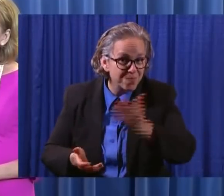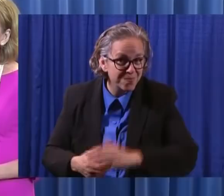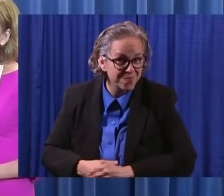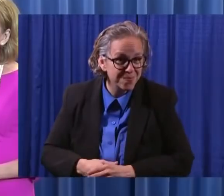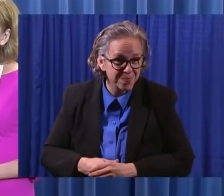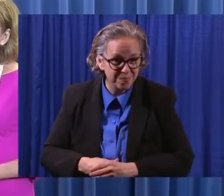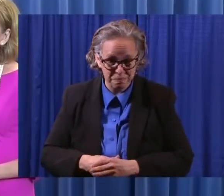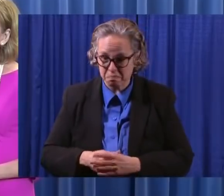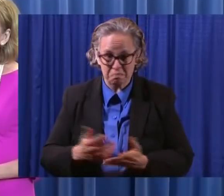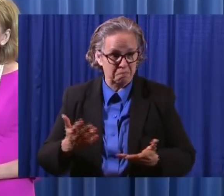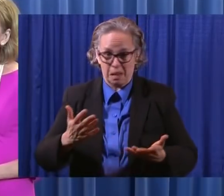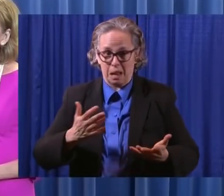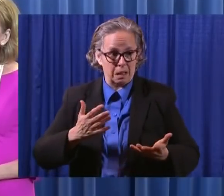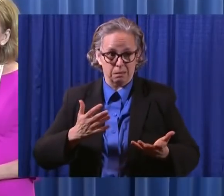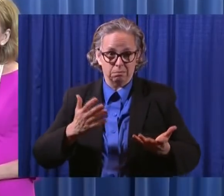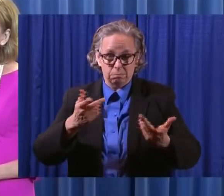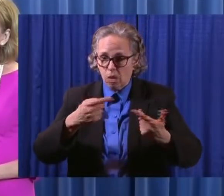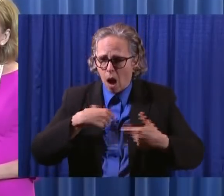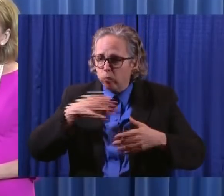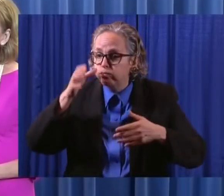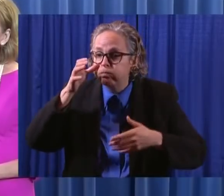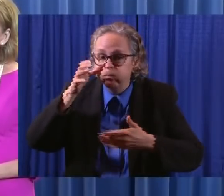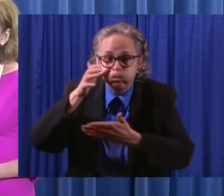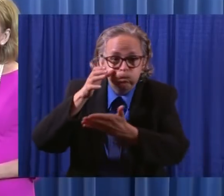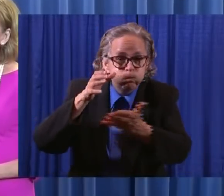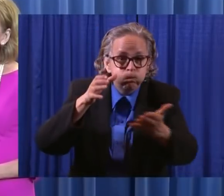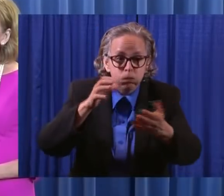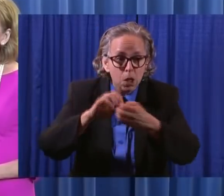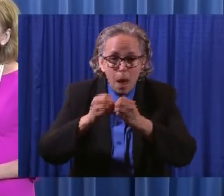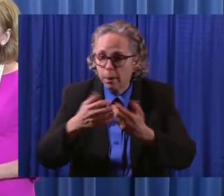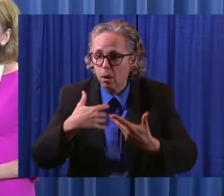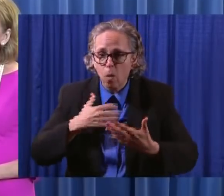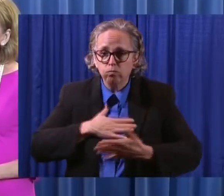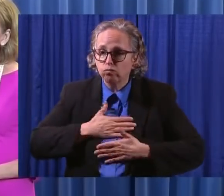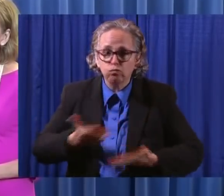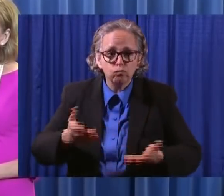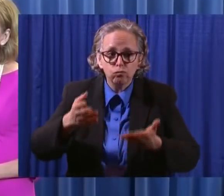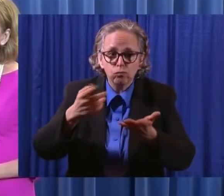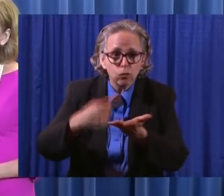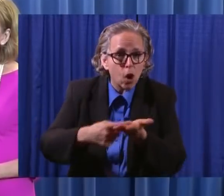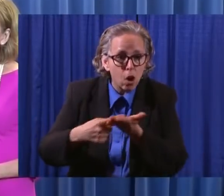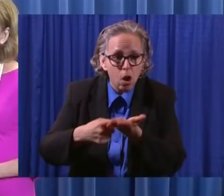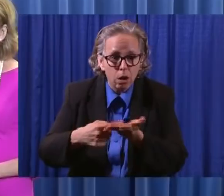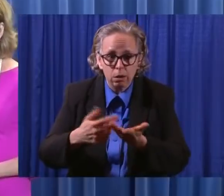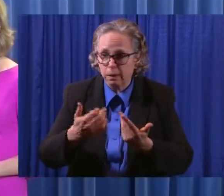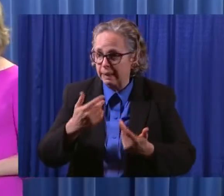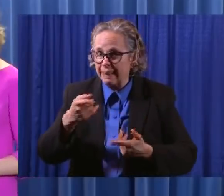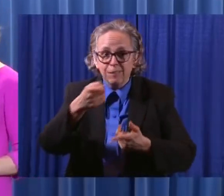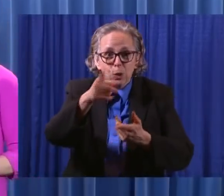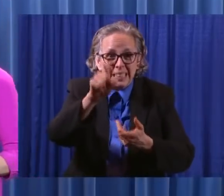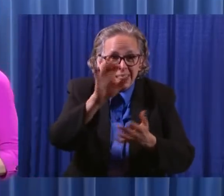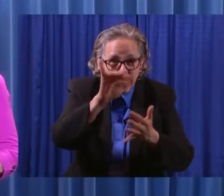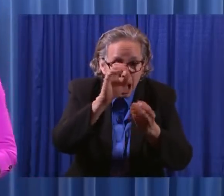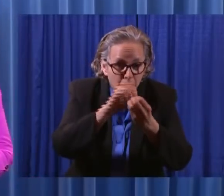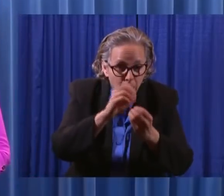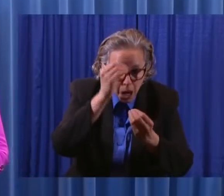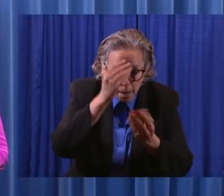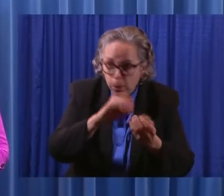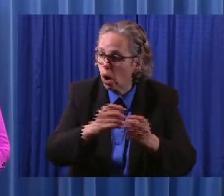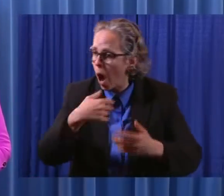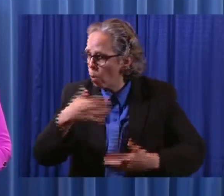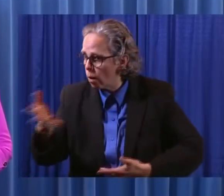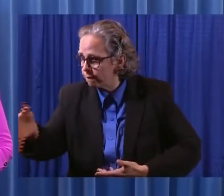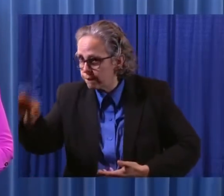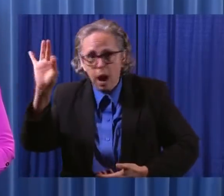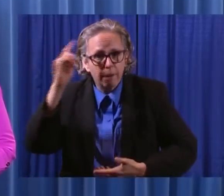happy to listen, and if we can pull that data out, if that's doable, we'll certainly try to